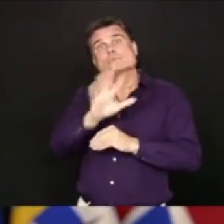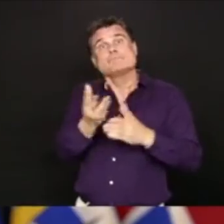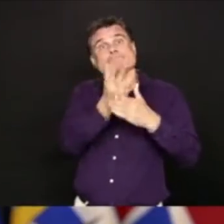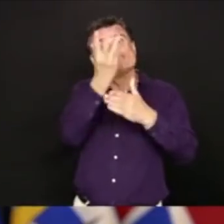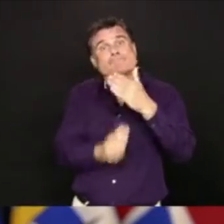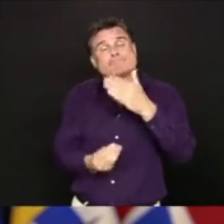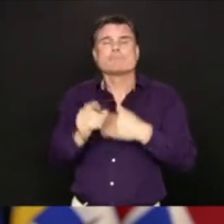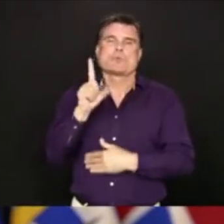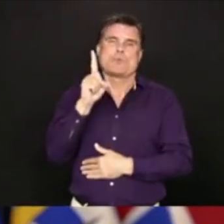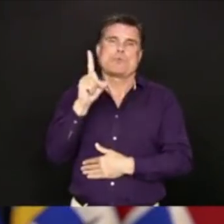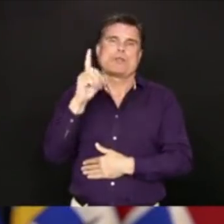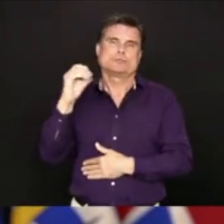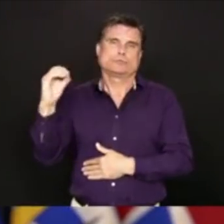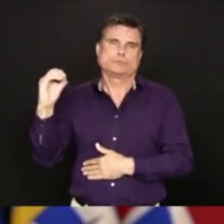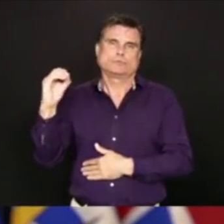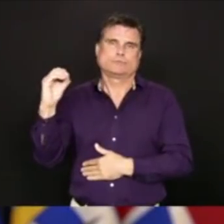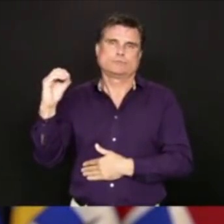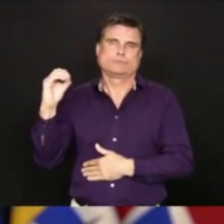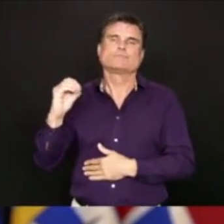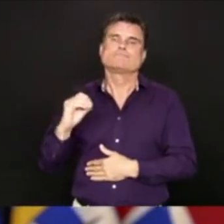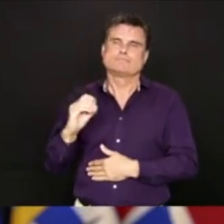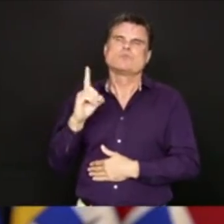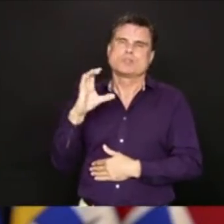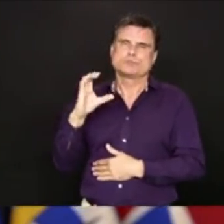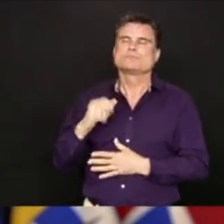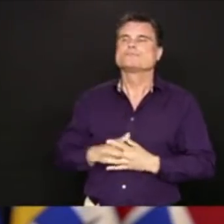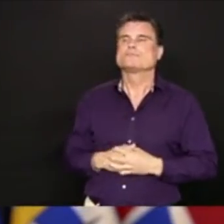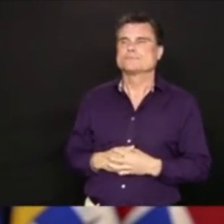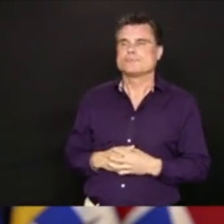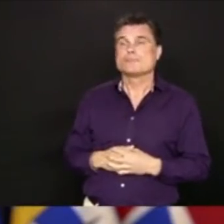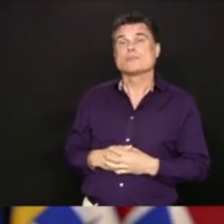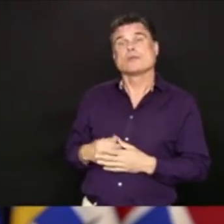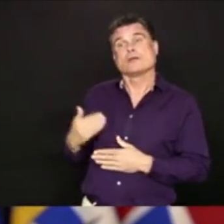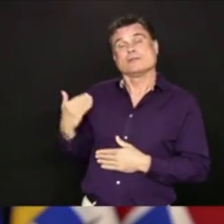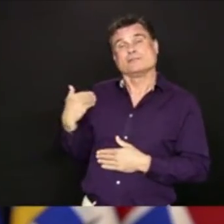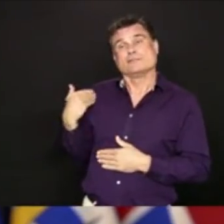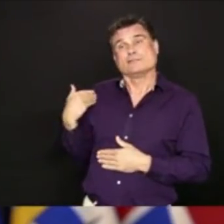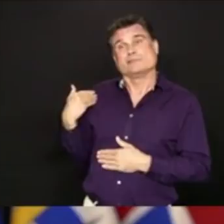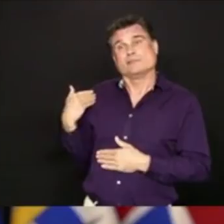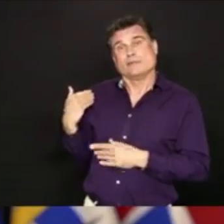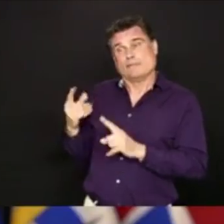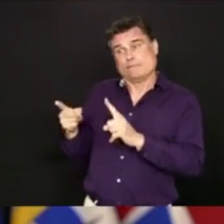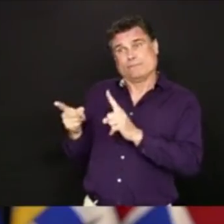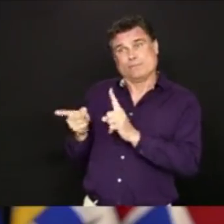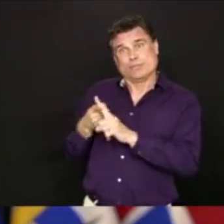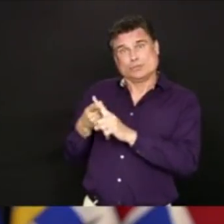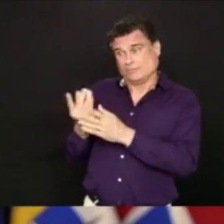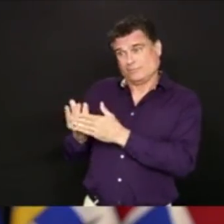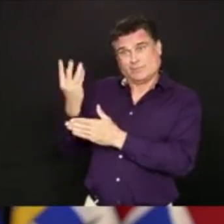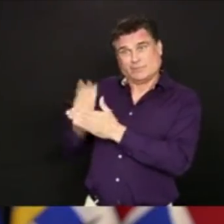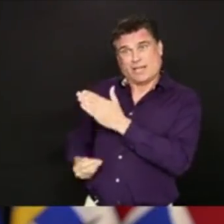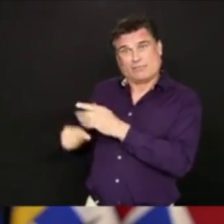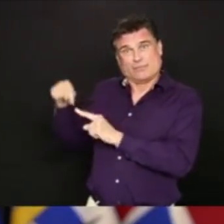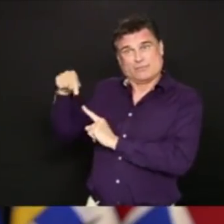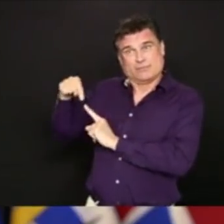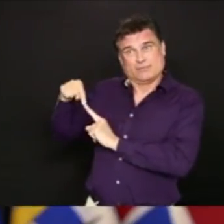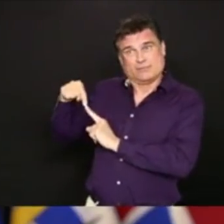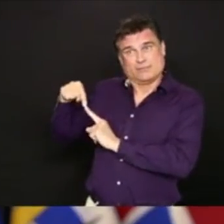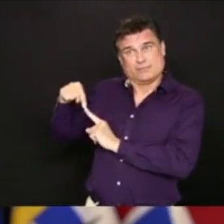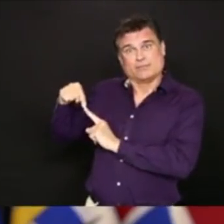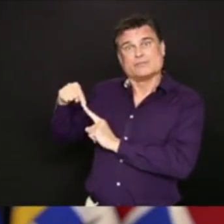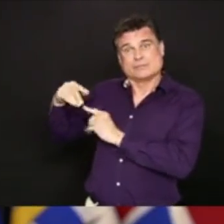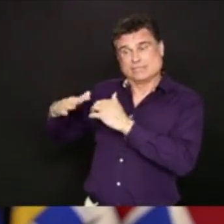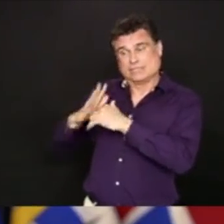hours is our first death in one of BC's First Nations communities. Along with the many lives we have